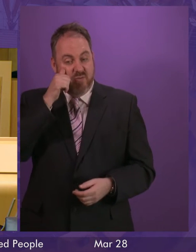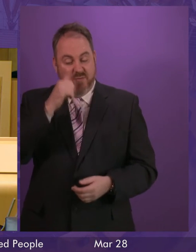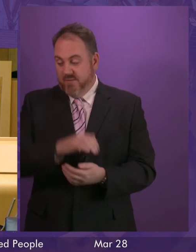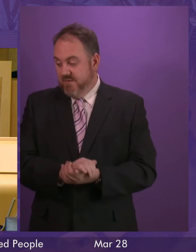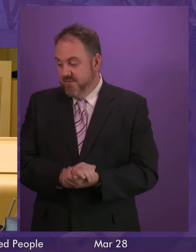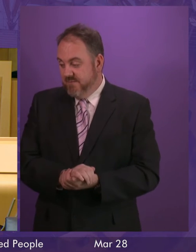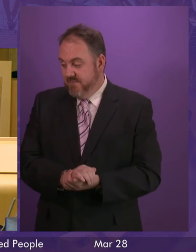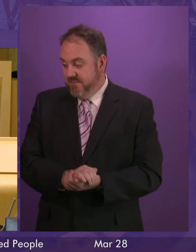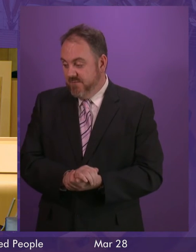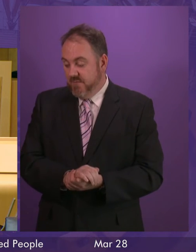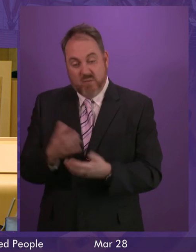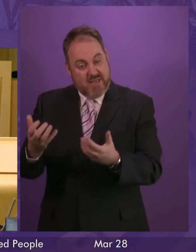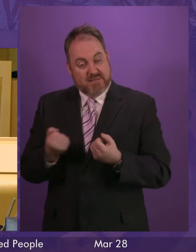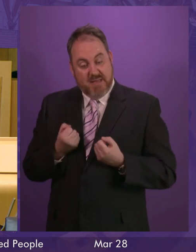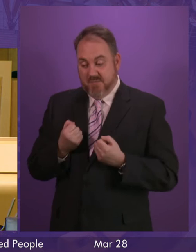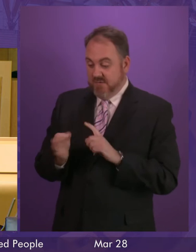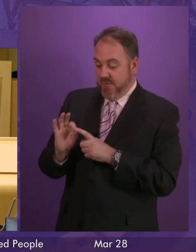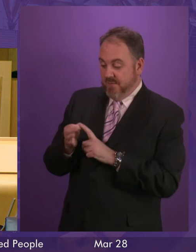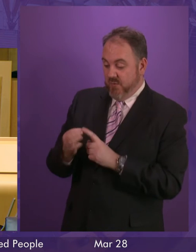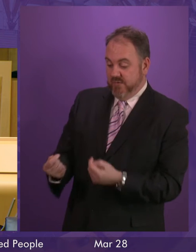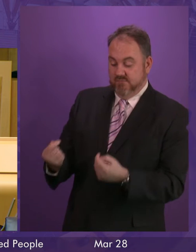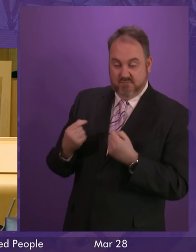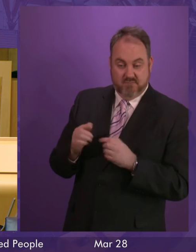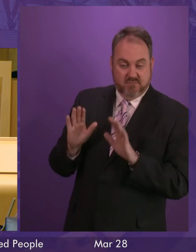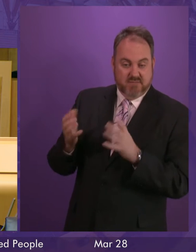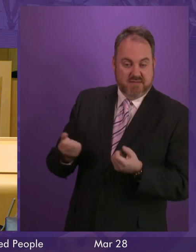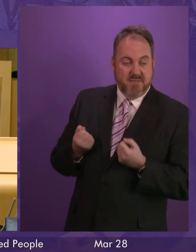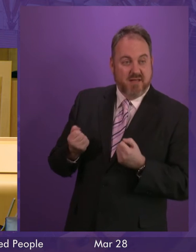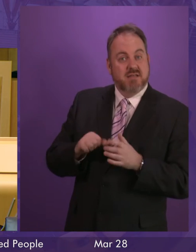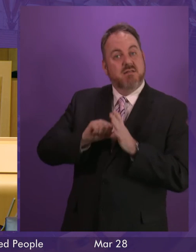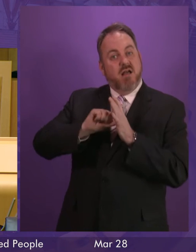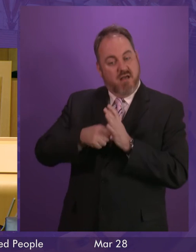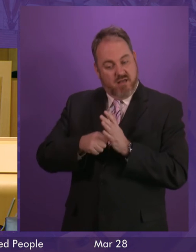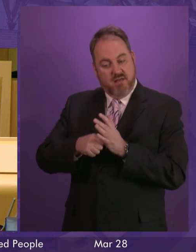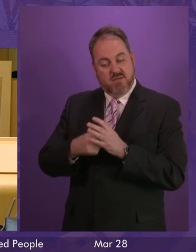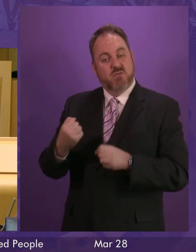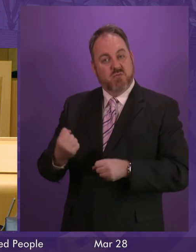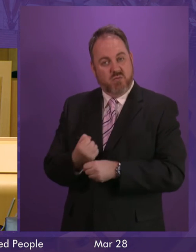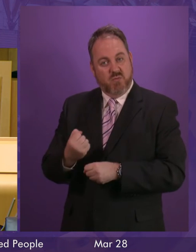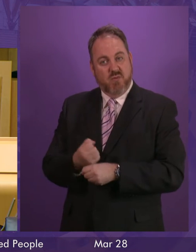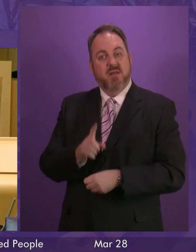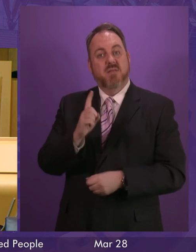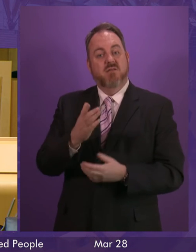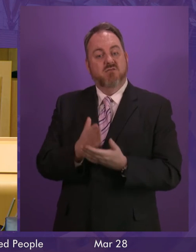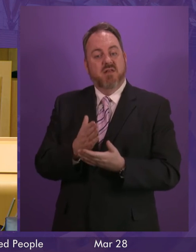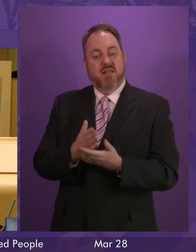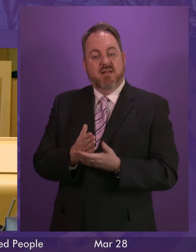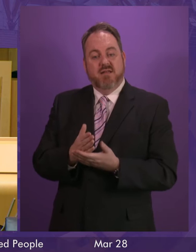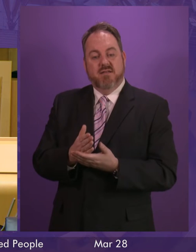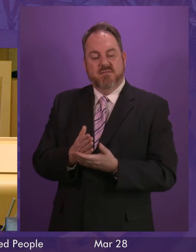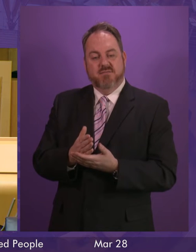good, but I take what the member says. This is going to be difficult, but as he rightly points out, for anyone experiencing